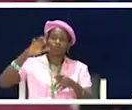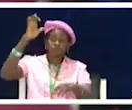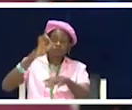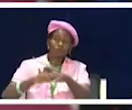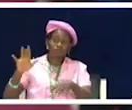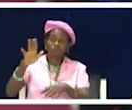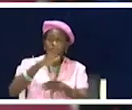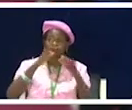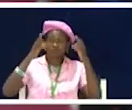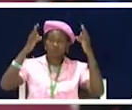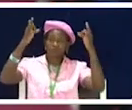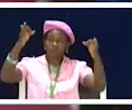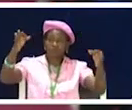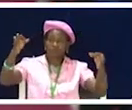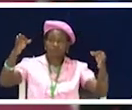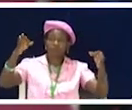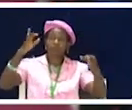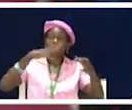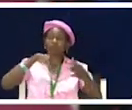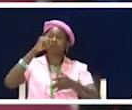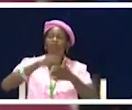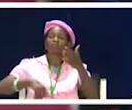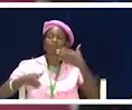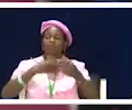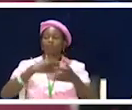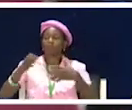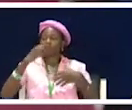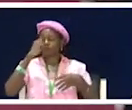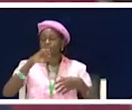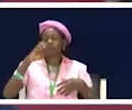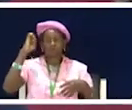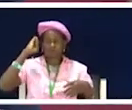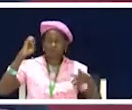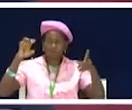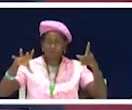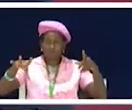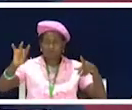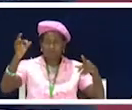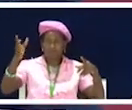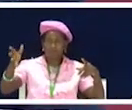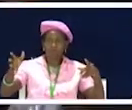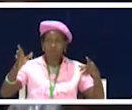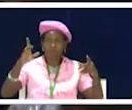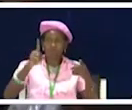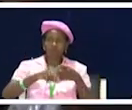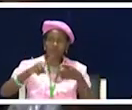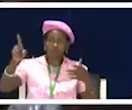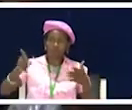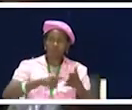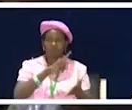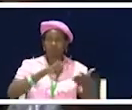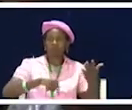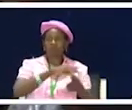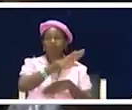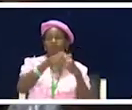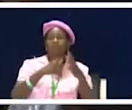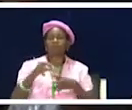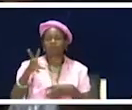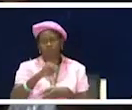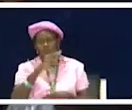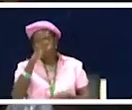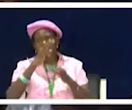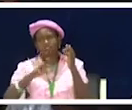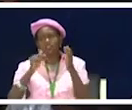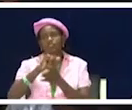future, and whatever evil exists there, to cancel all of them, if